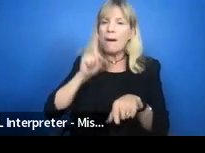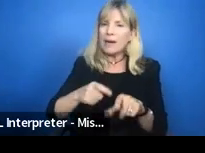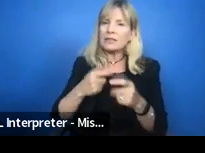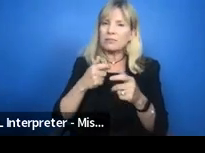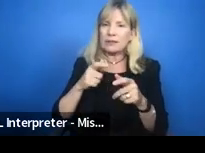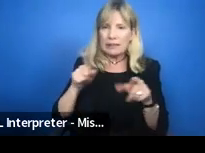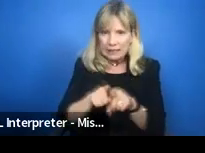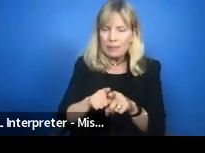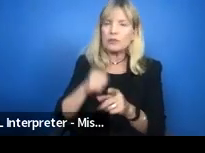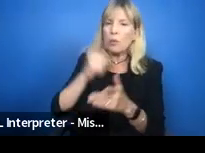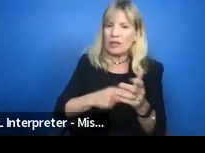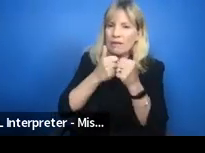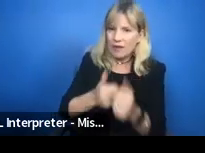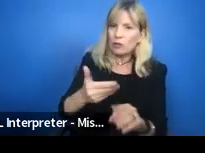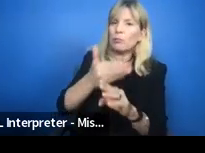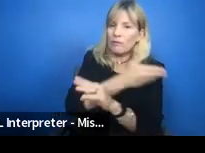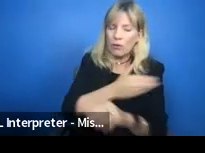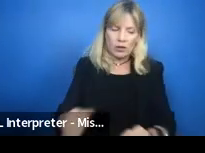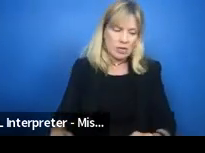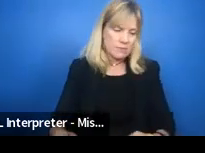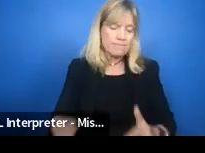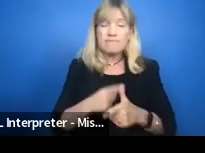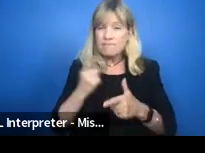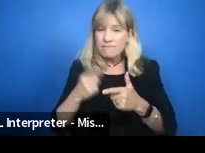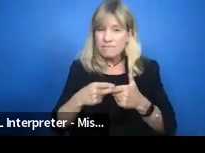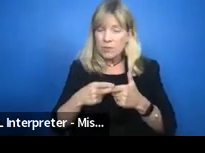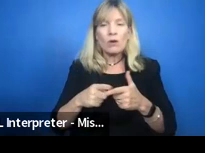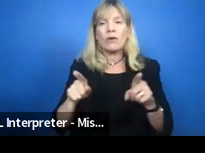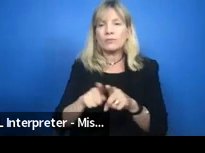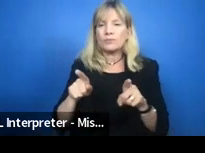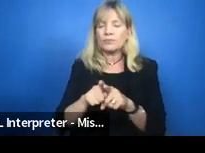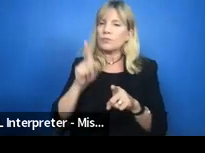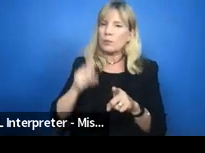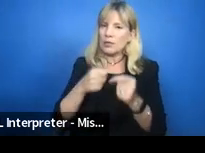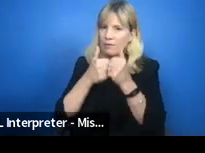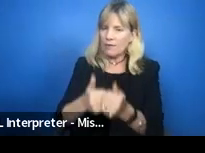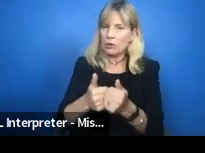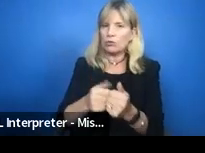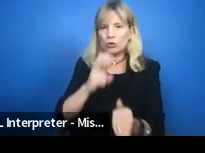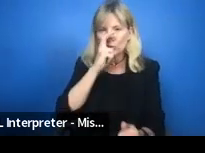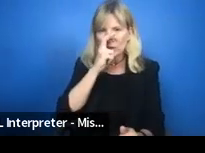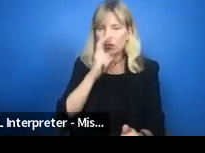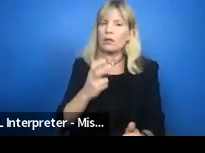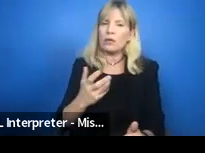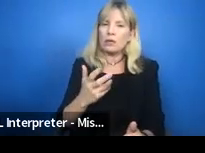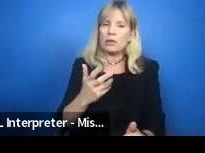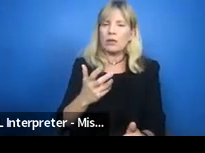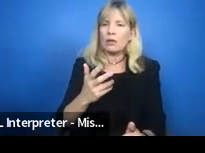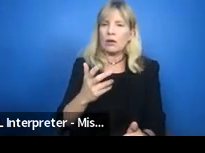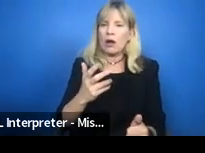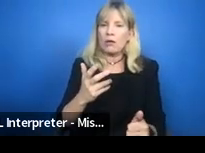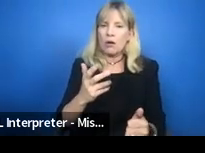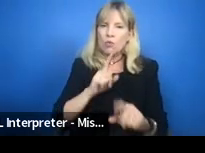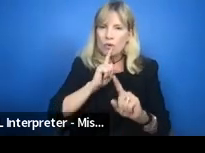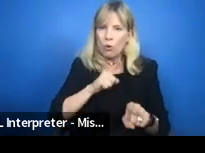same as it was before. And then they also have to follow strict reporting requirements,